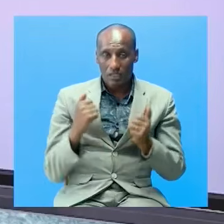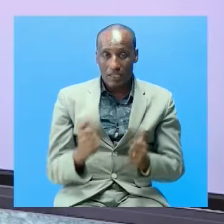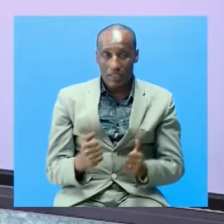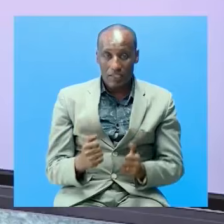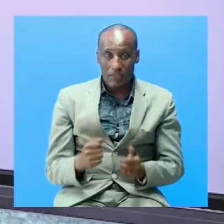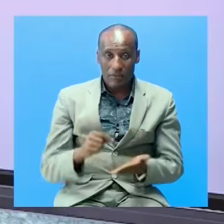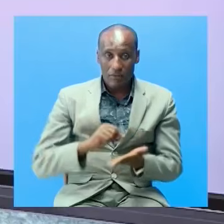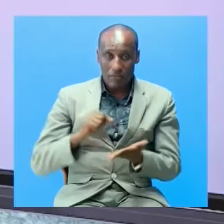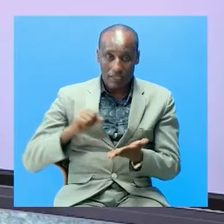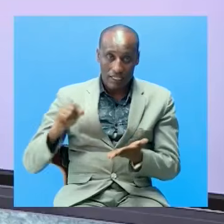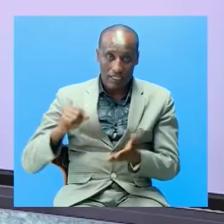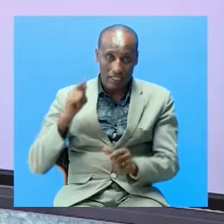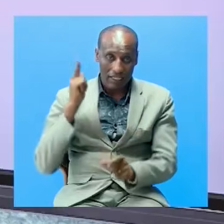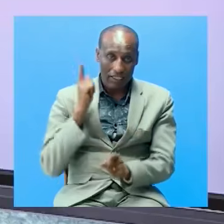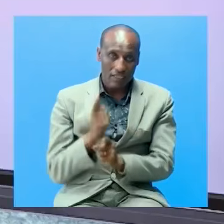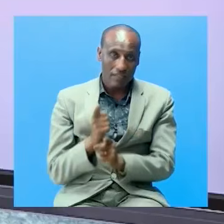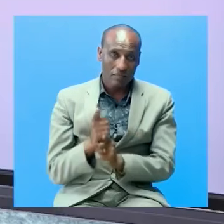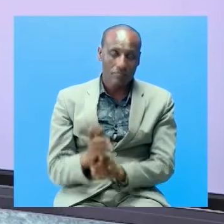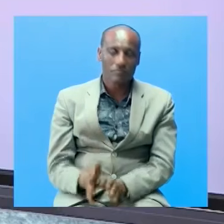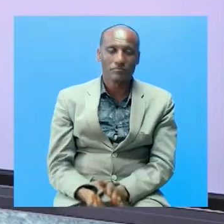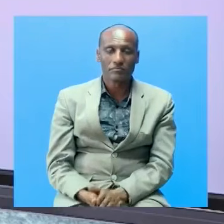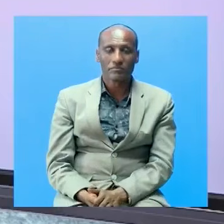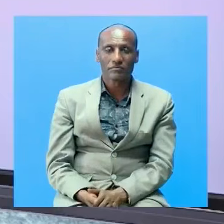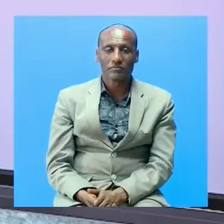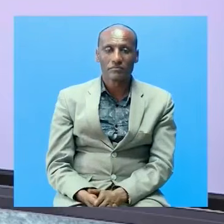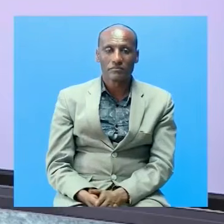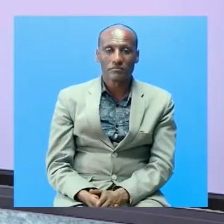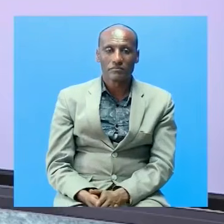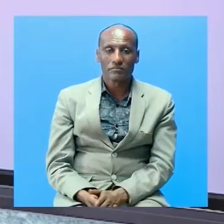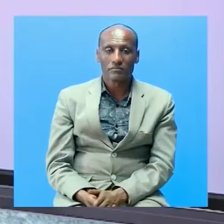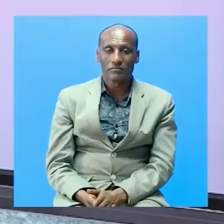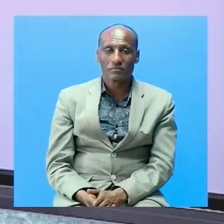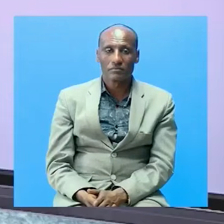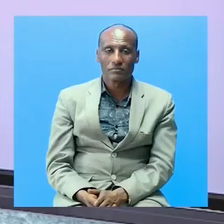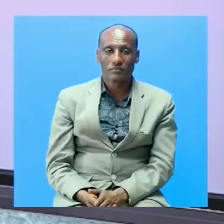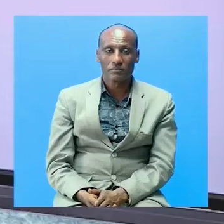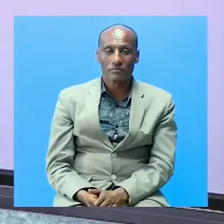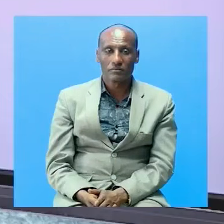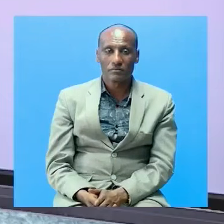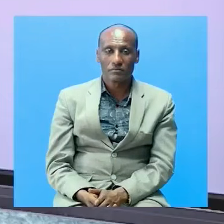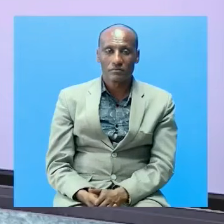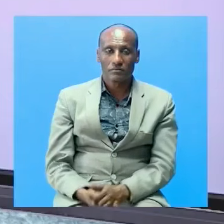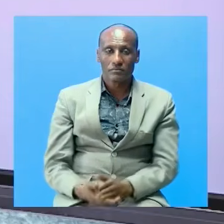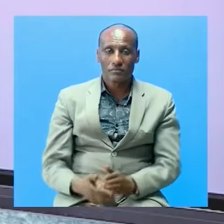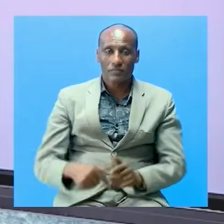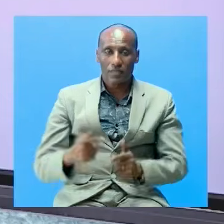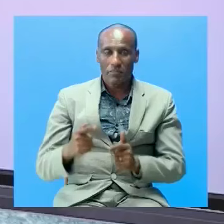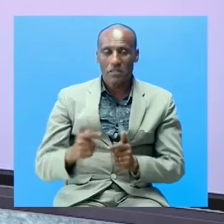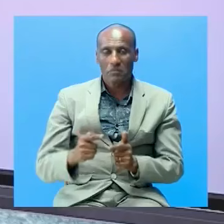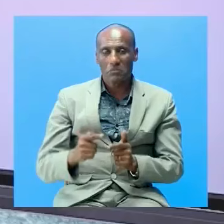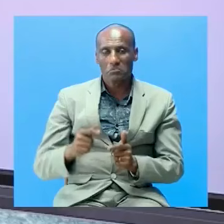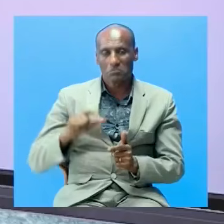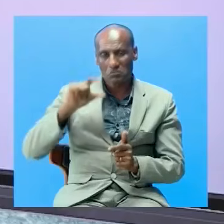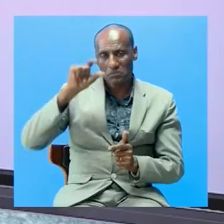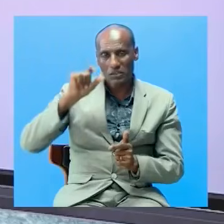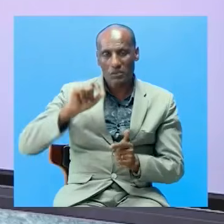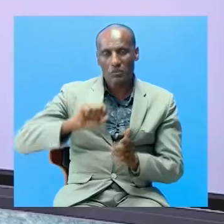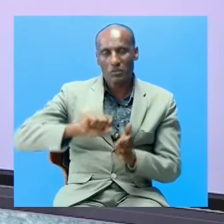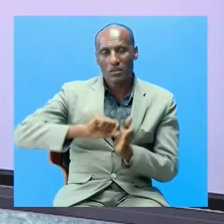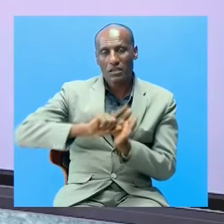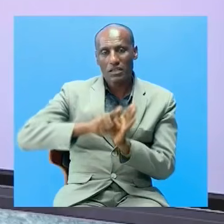own. Can you now rewrite them based on the certainty or on the possibility degree that you